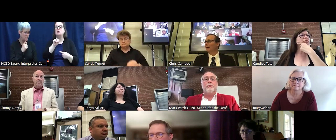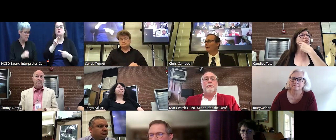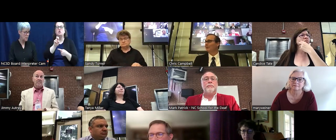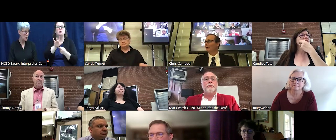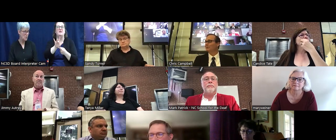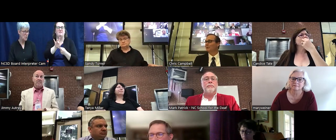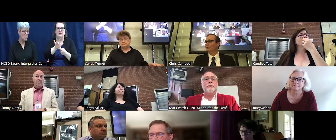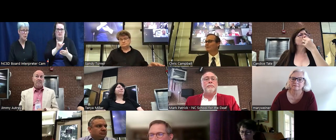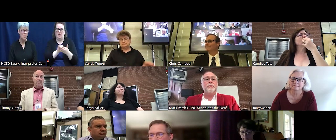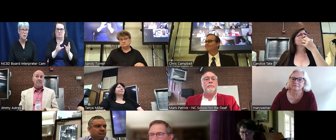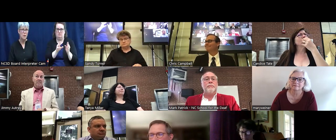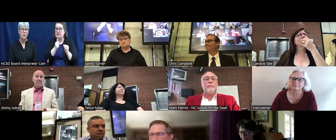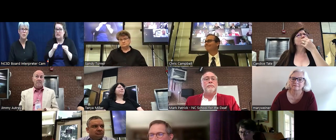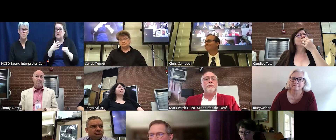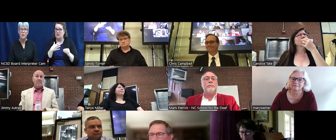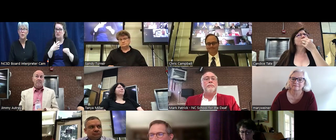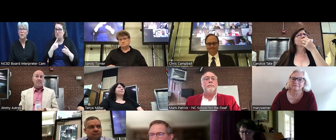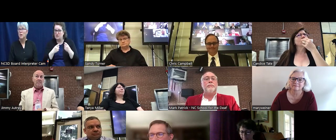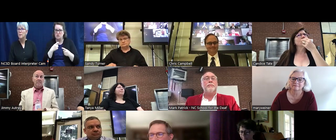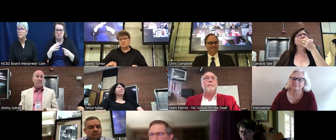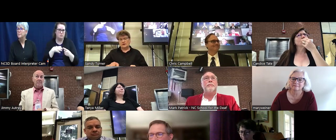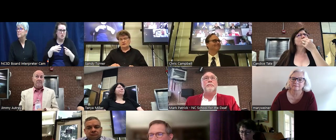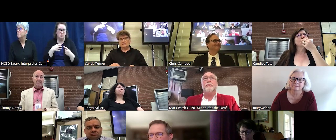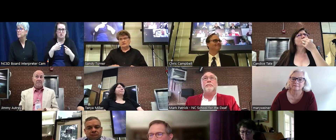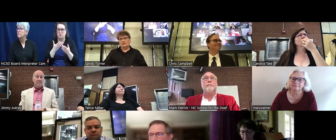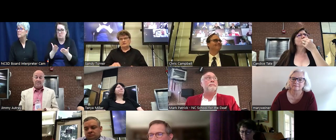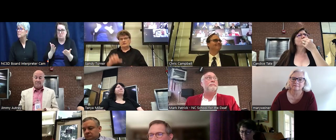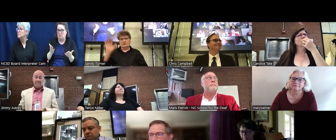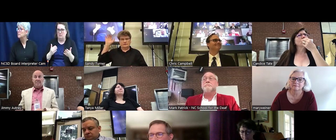or any thoughts or questions?